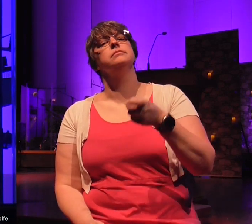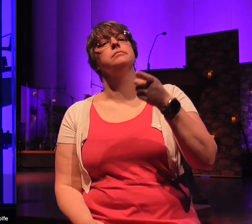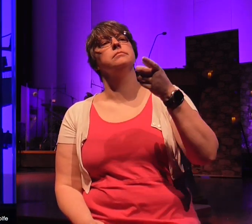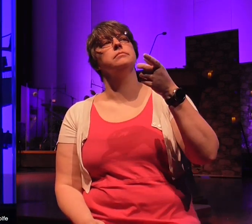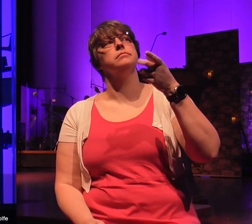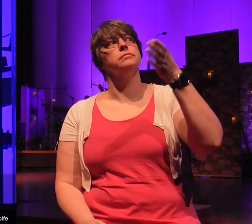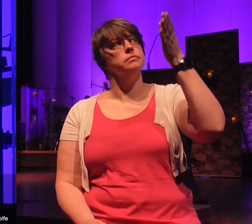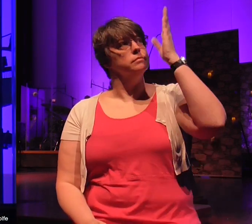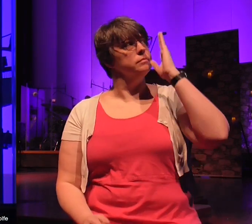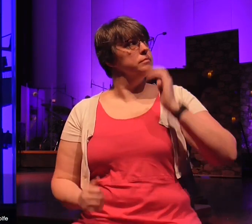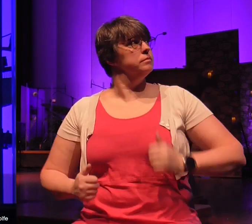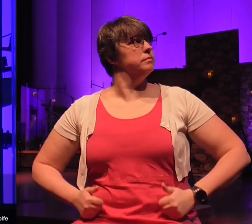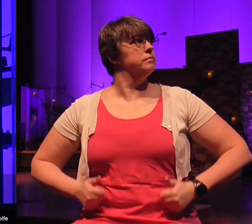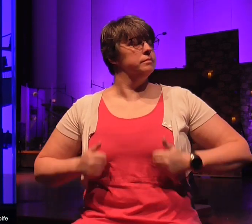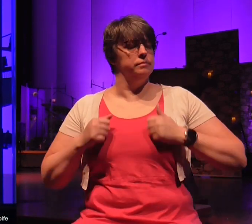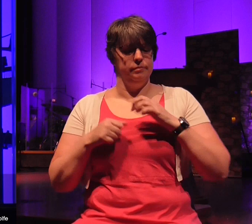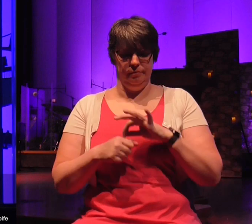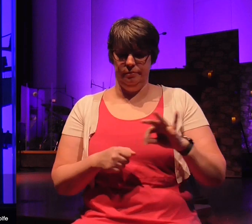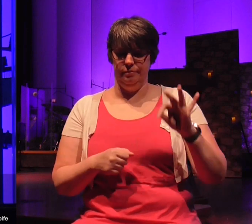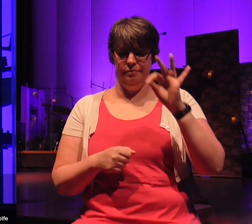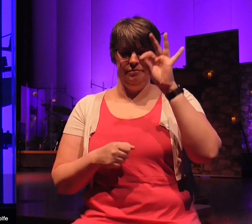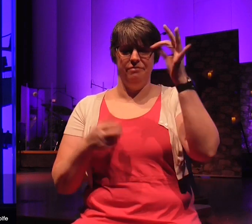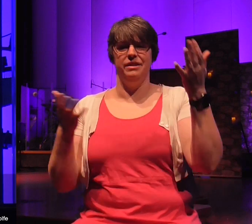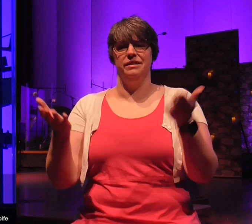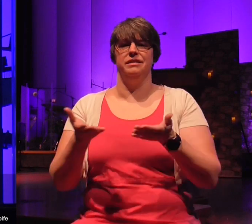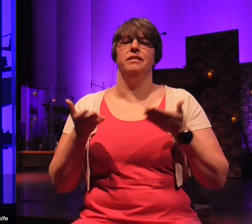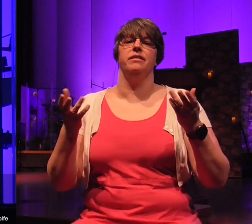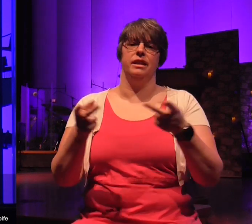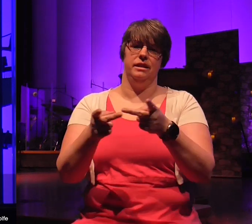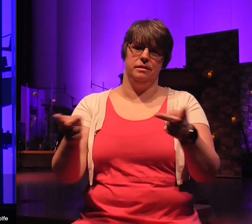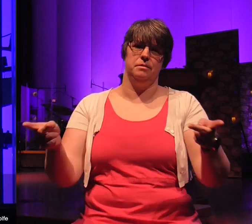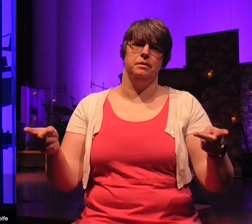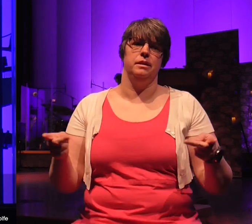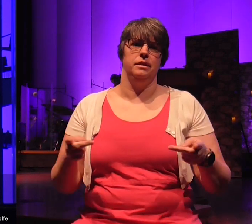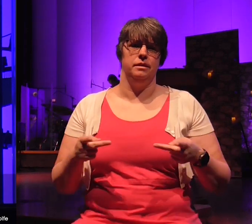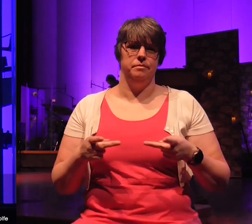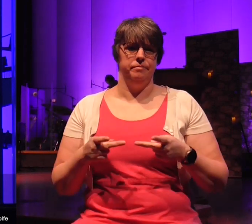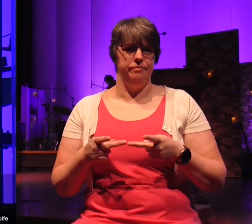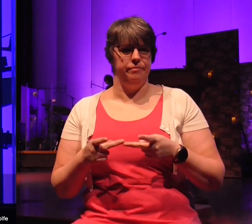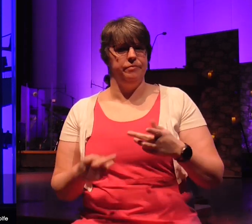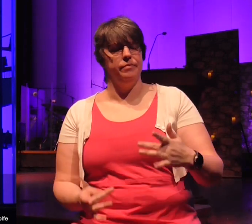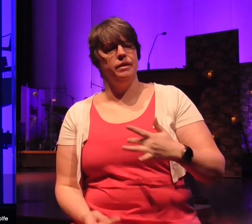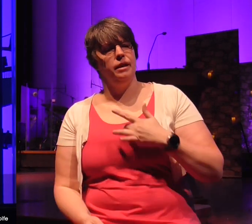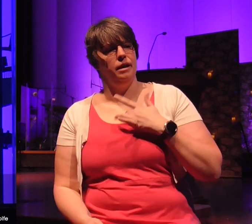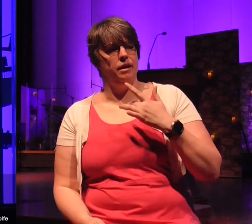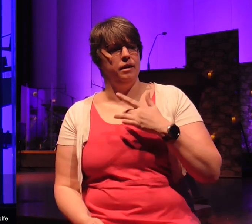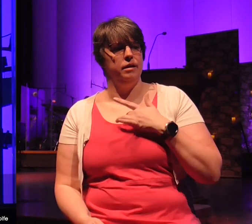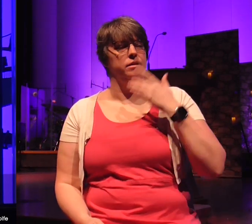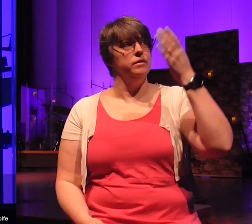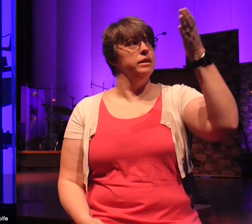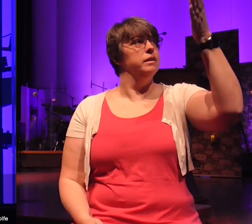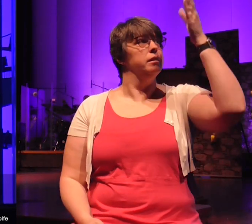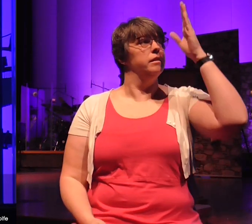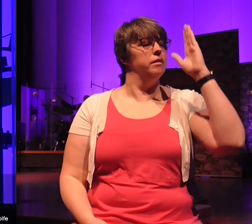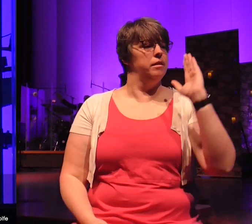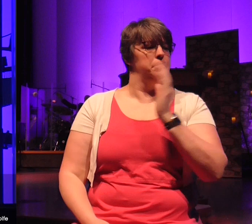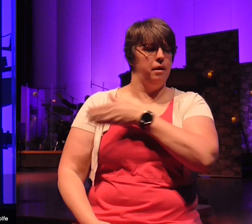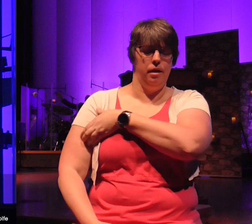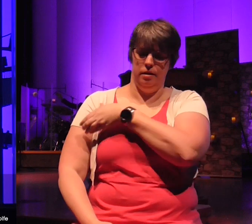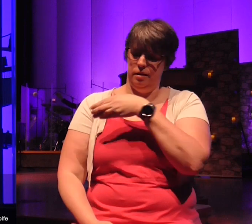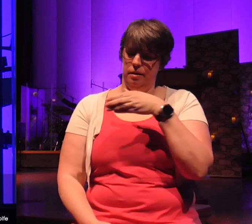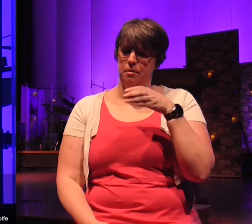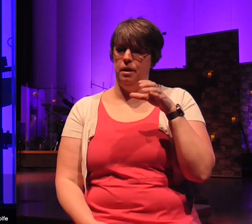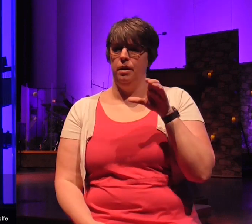Surely the presence of God is in this place. I can feel